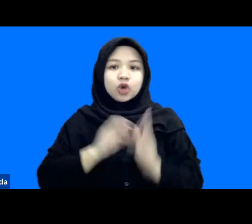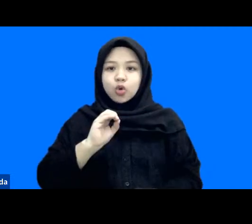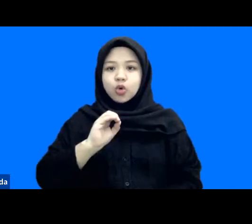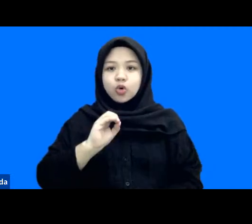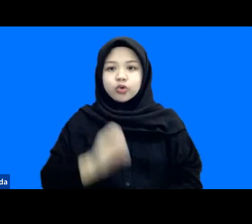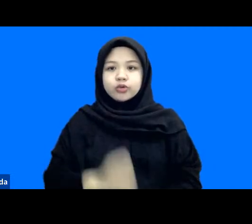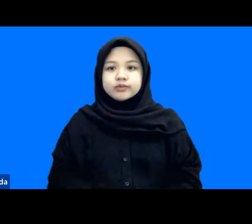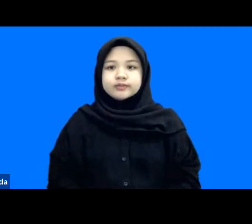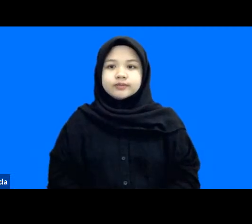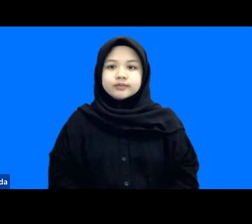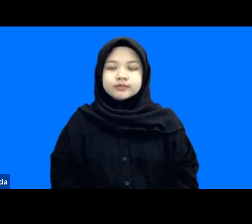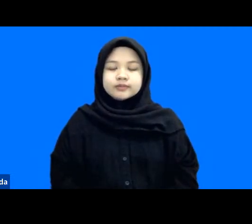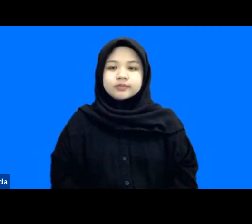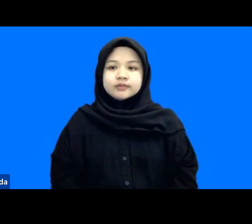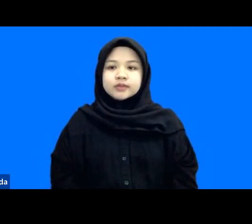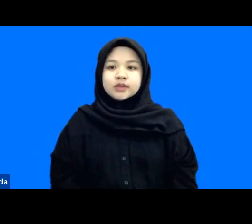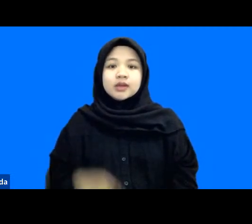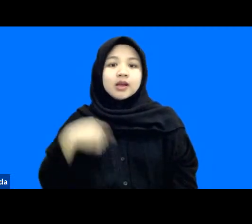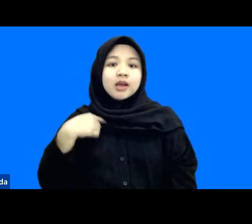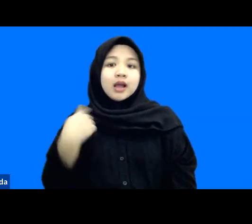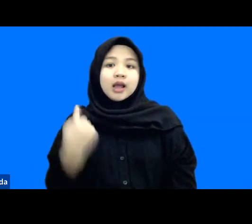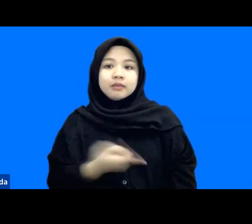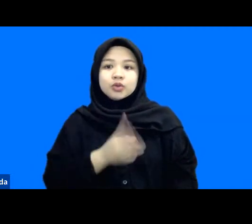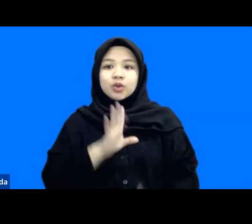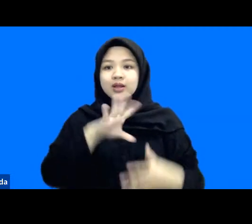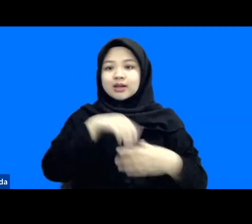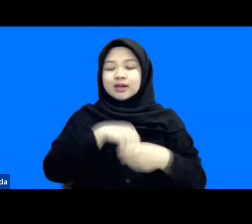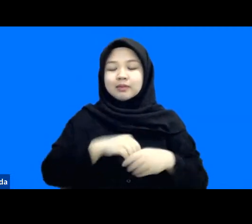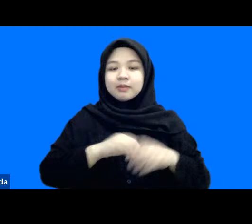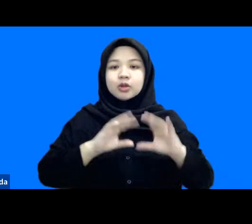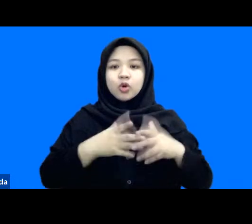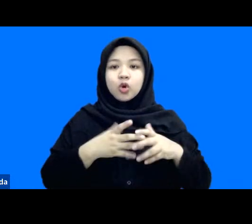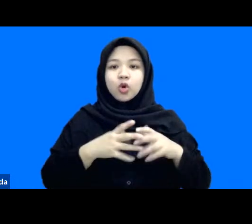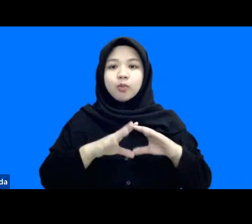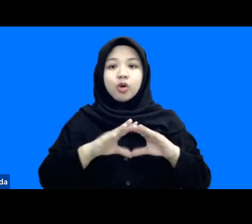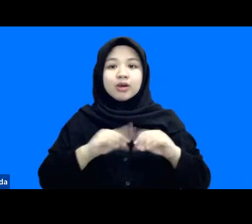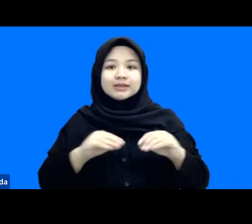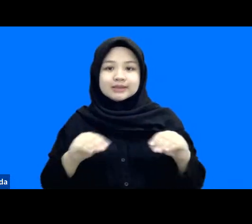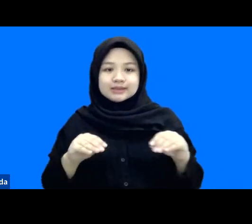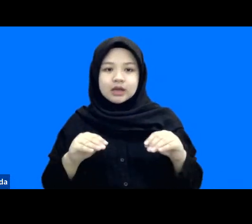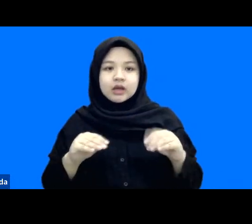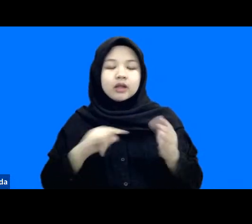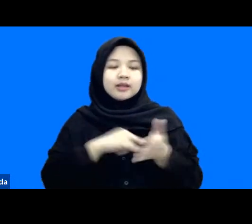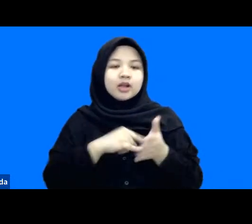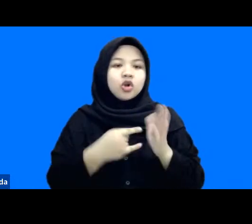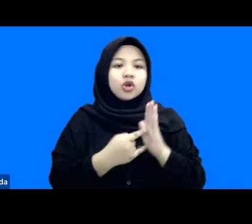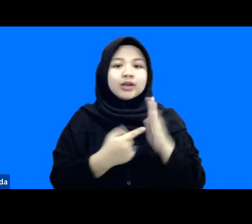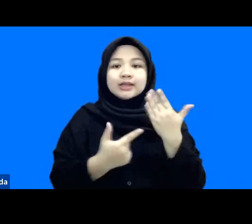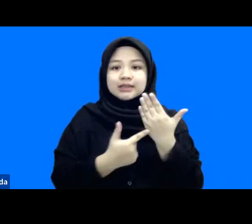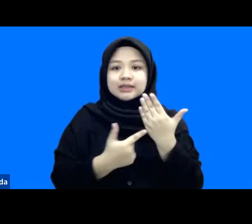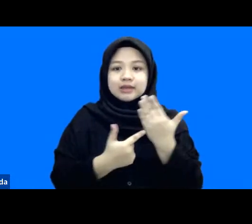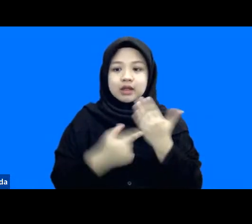a digital economy working group led by Ministry of Information and Communication Technology,